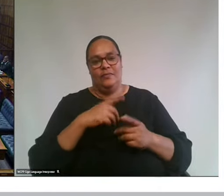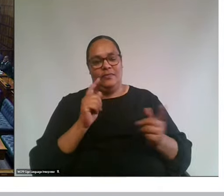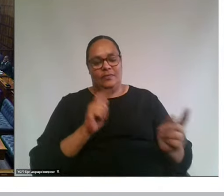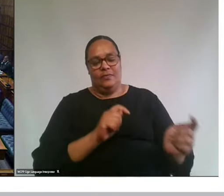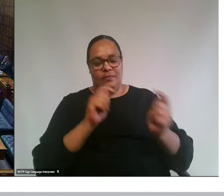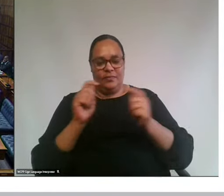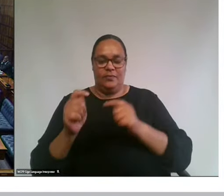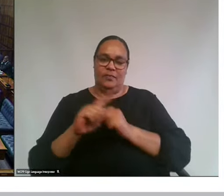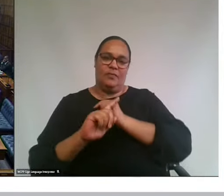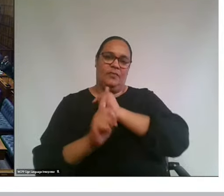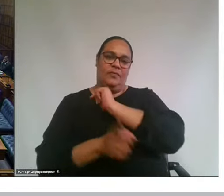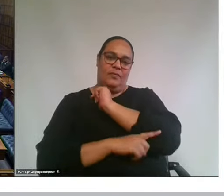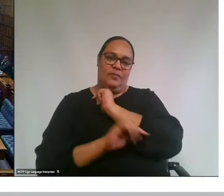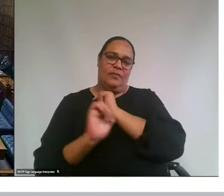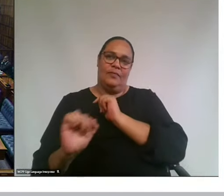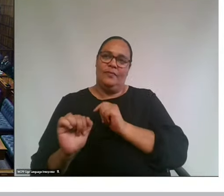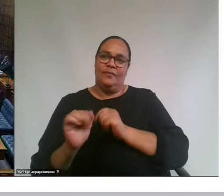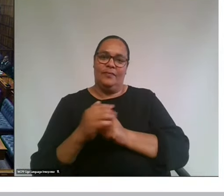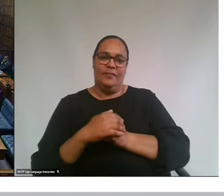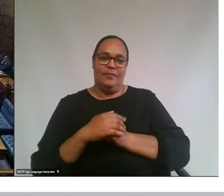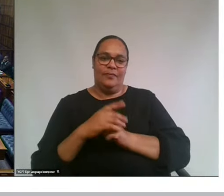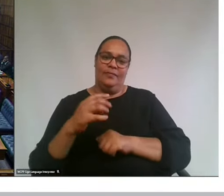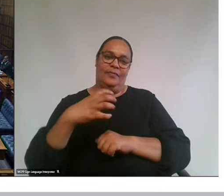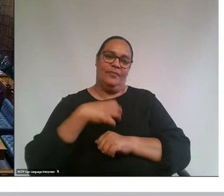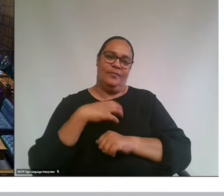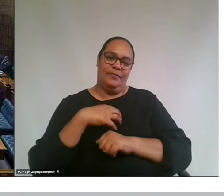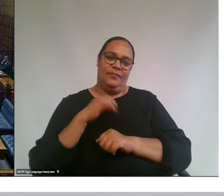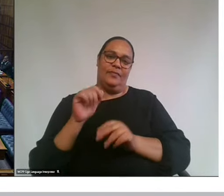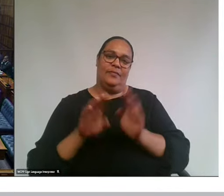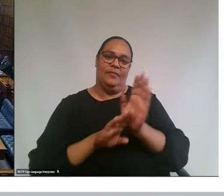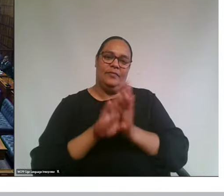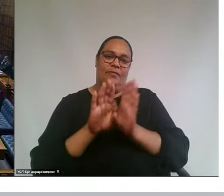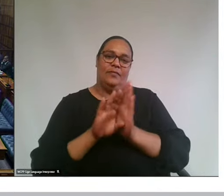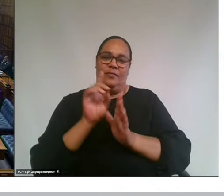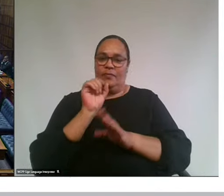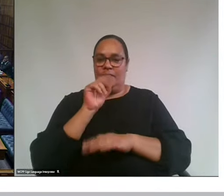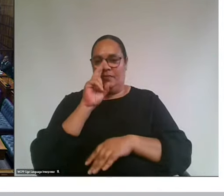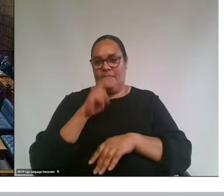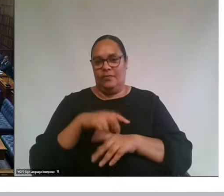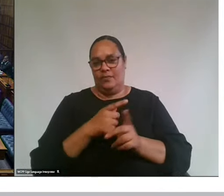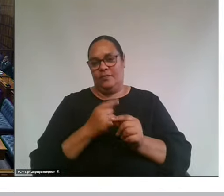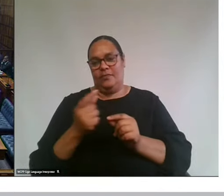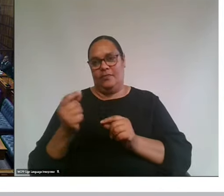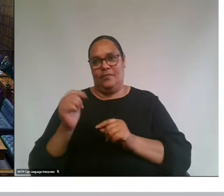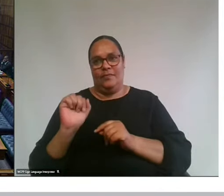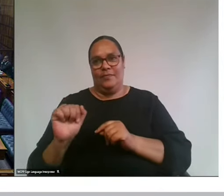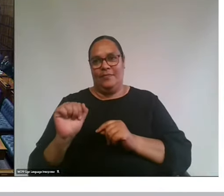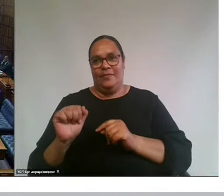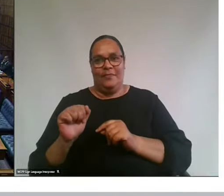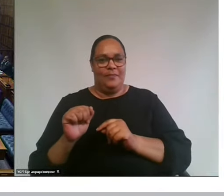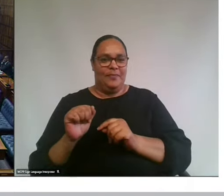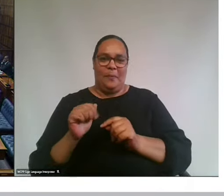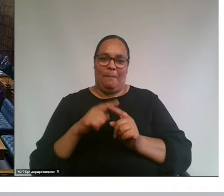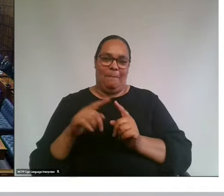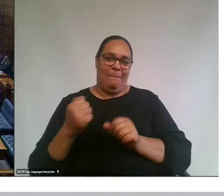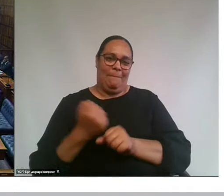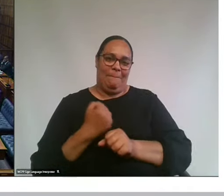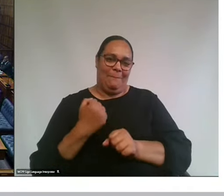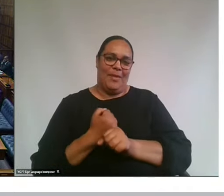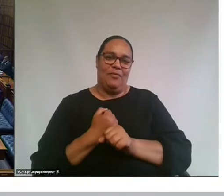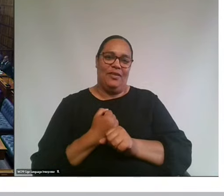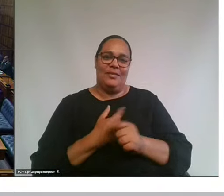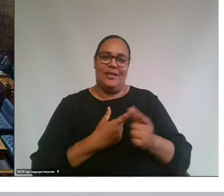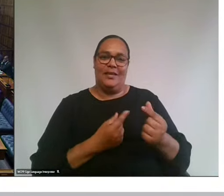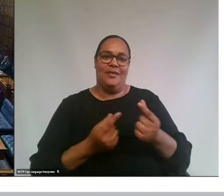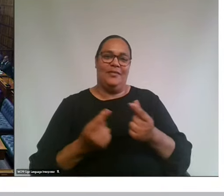the last bit of those assets and improvements that we needed to make and because we don't want to be the operator of the